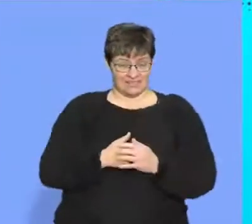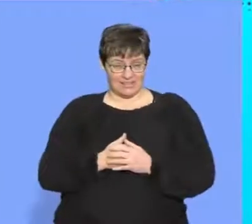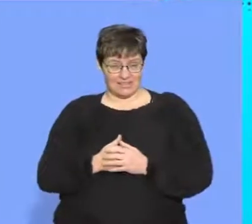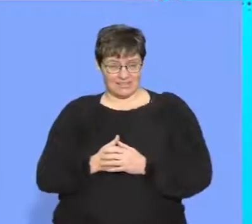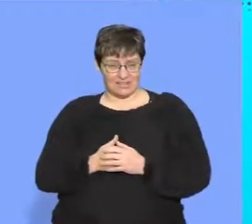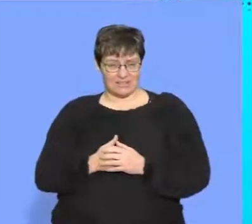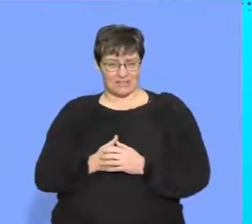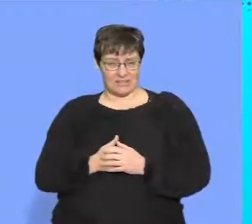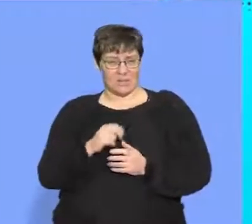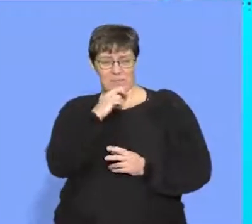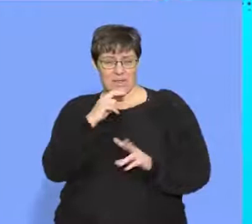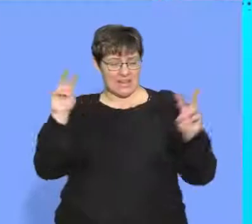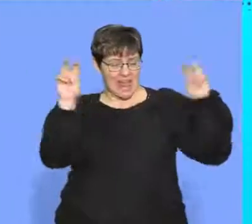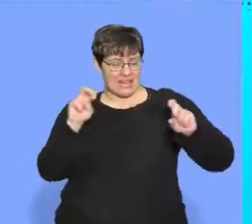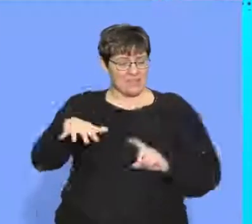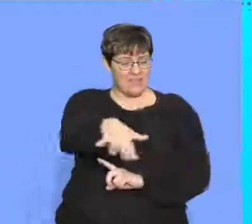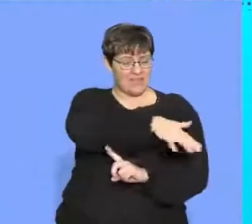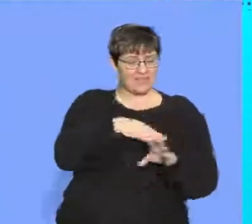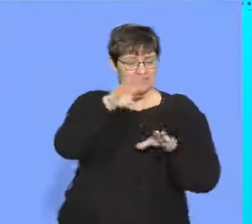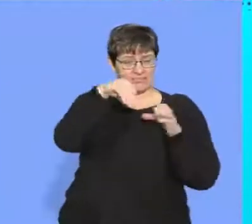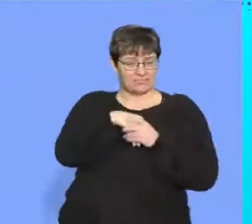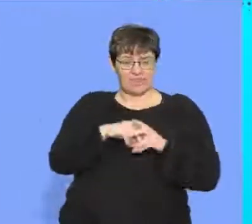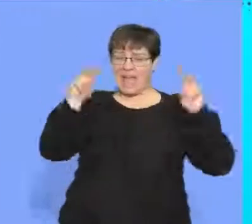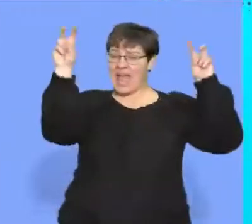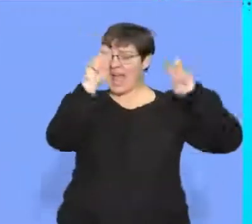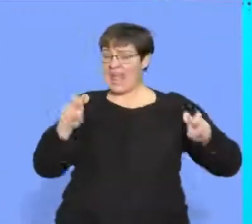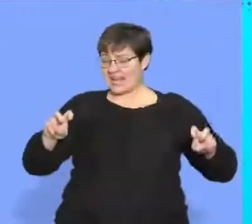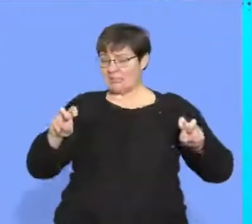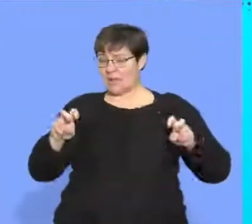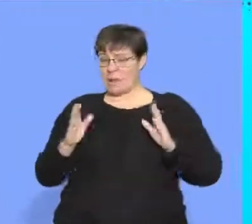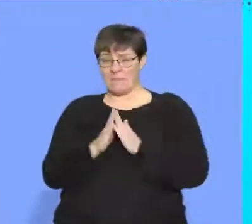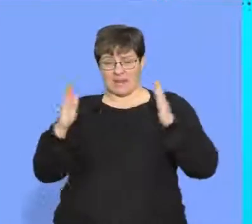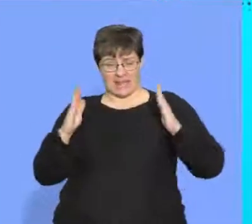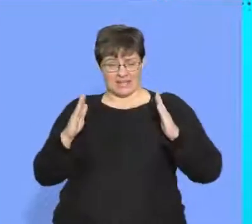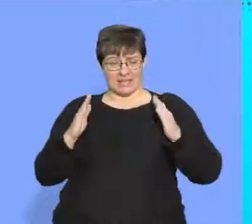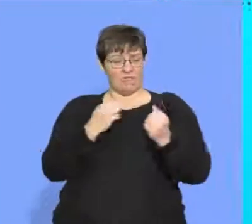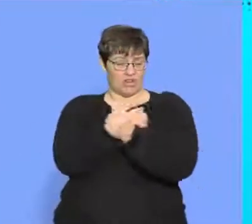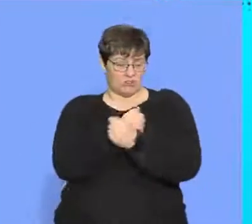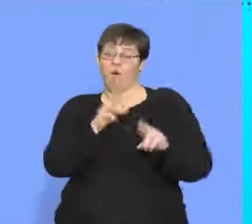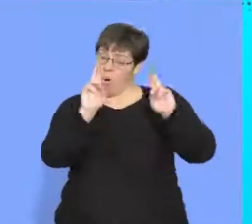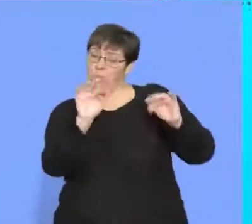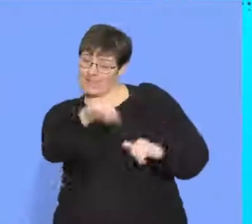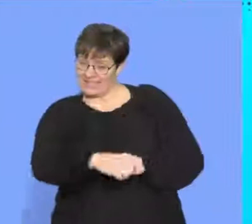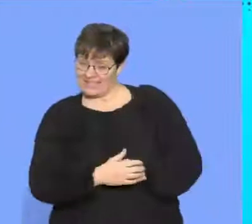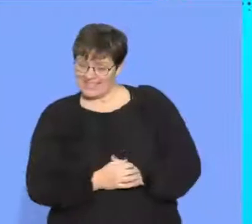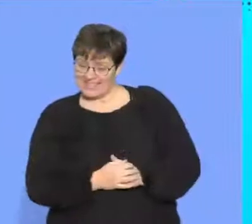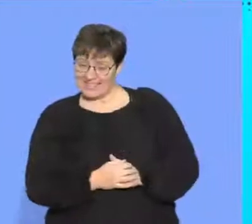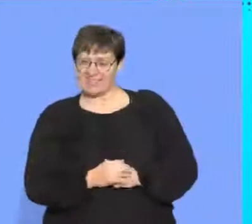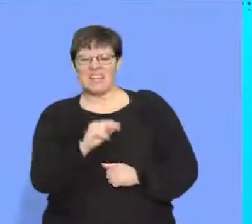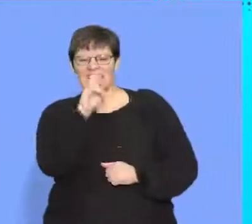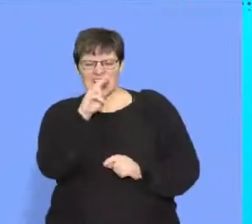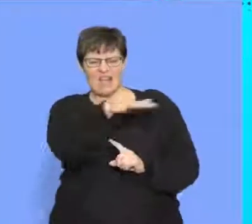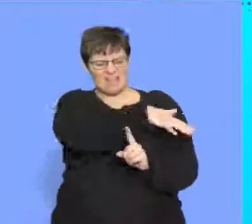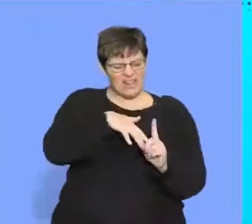Do you think that there's an electric field involved in electromagnetic radiation? I certainly hope so. Let's have a